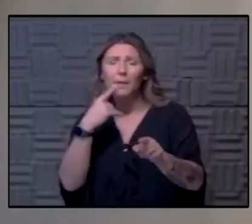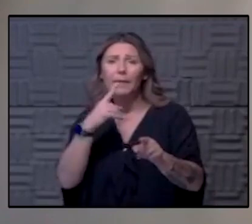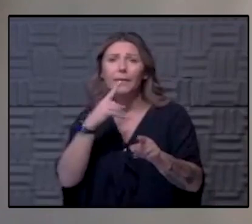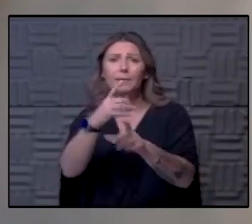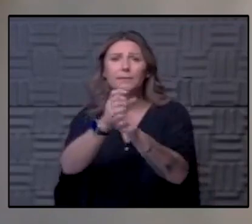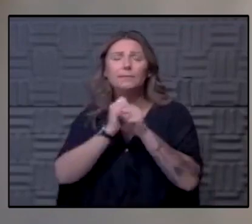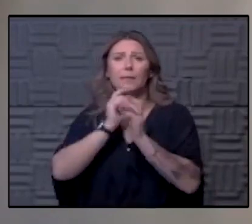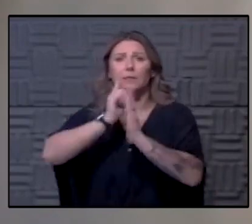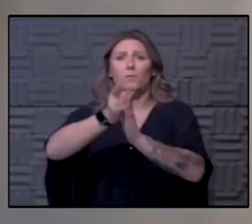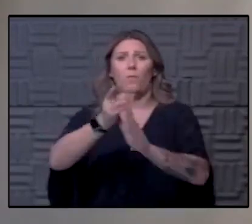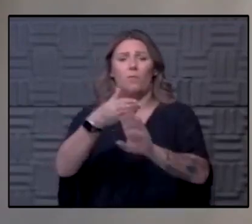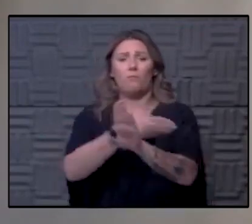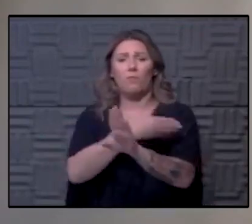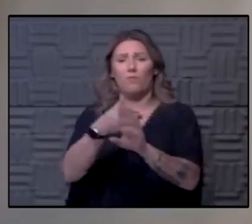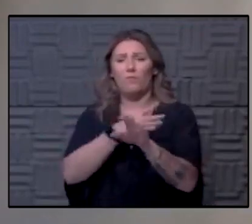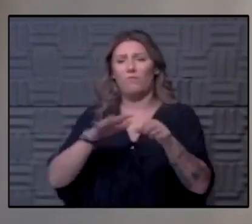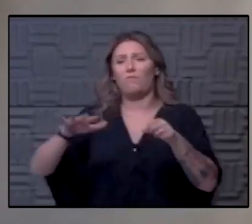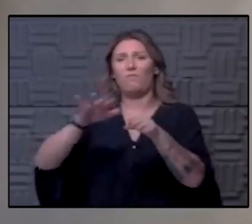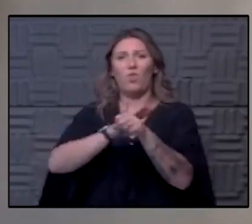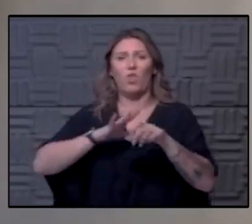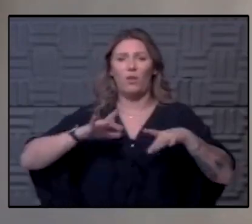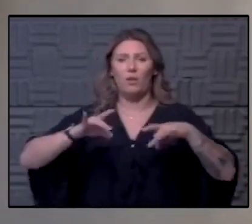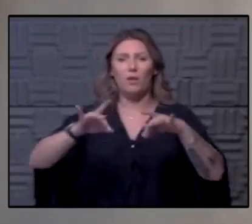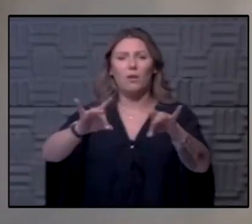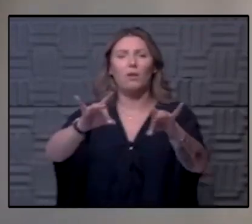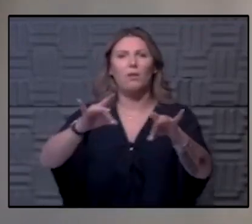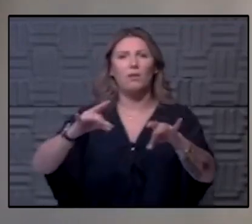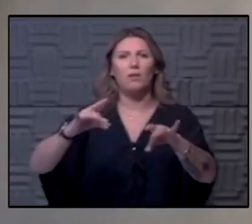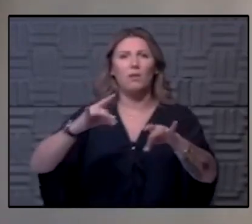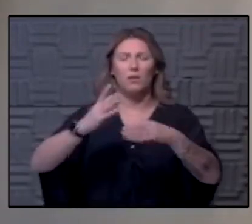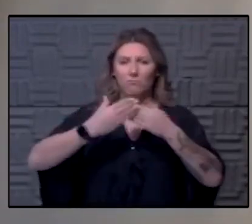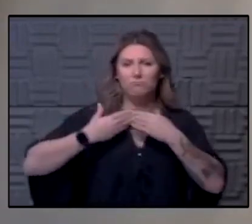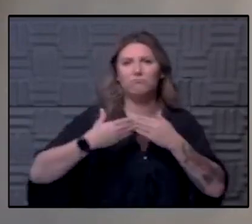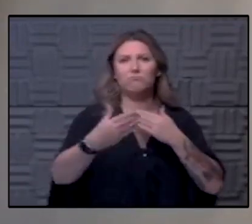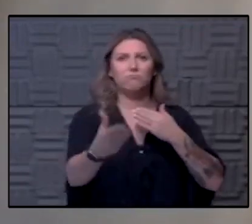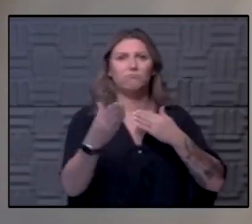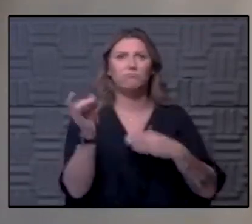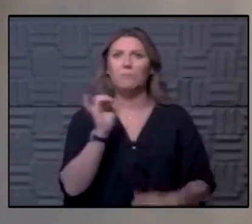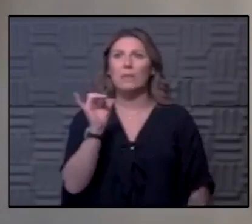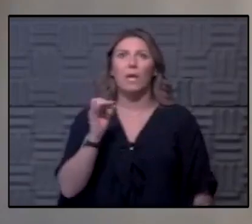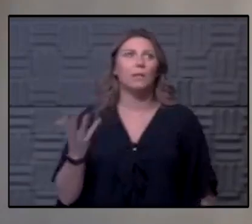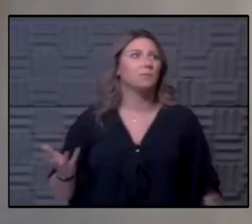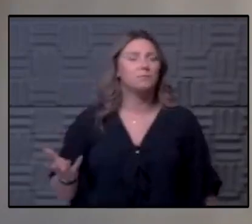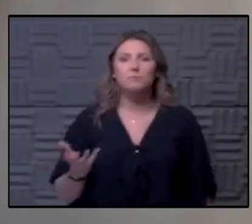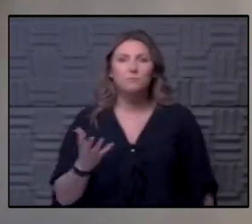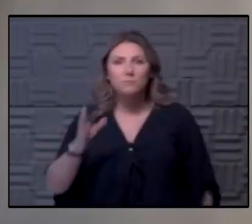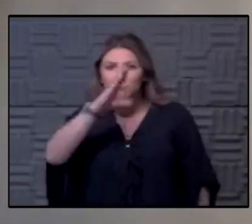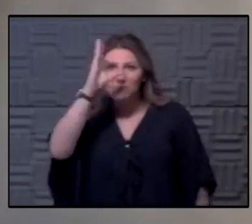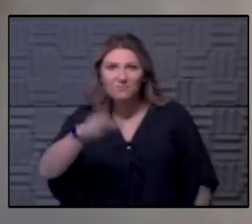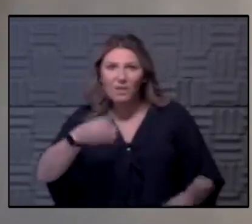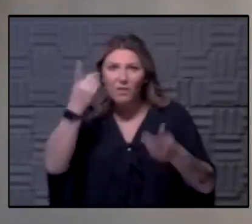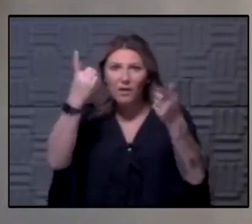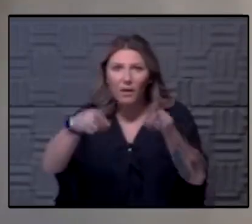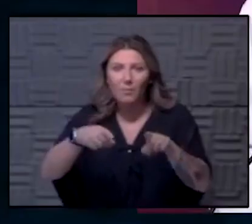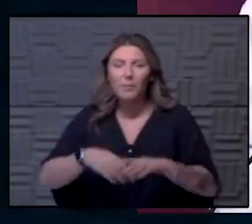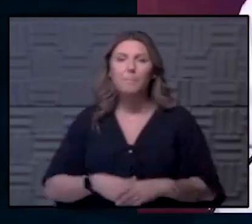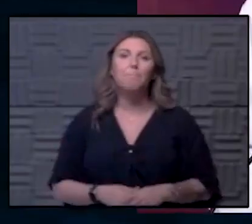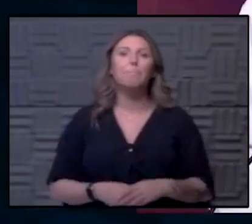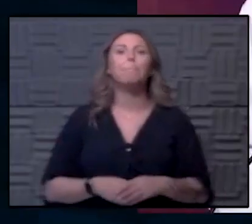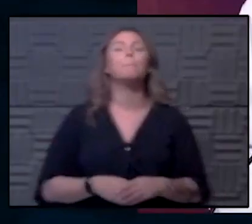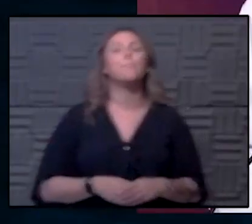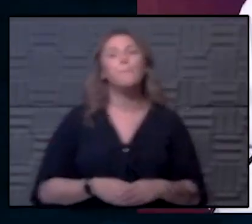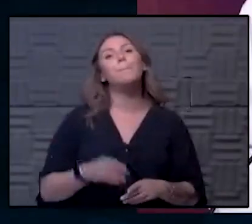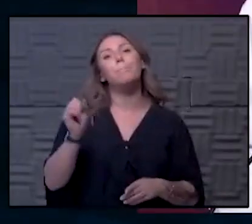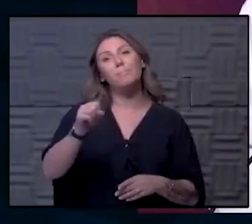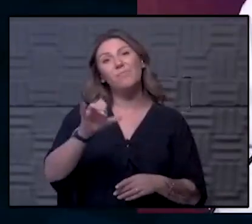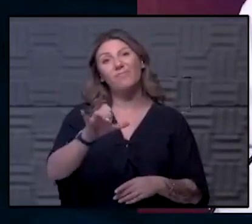people are able to fully pick up the pieces and move forward as if this, hadn't been a part of our lives. Yeah,